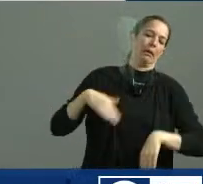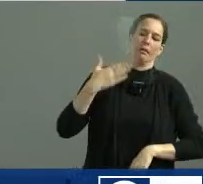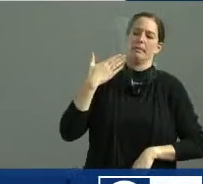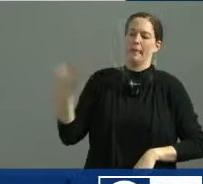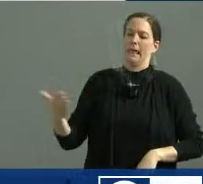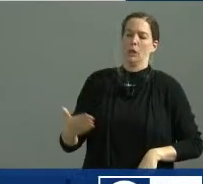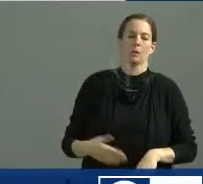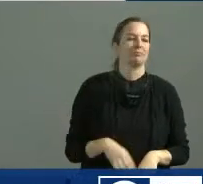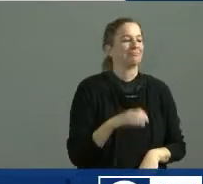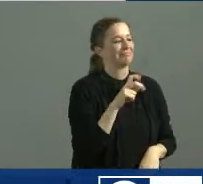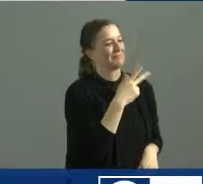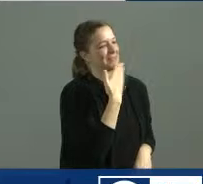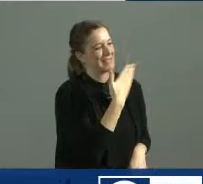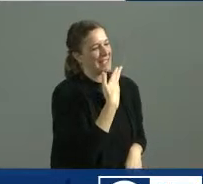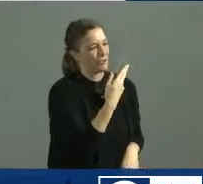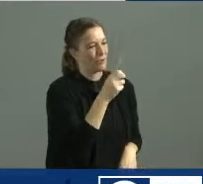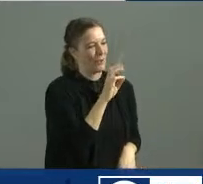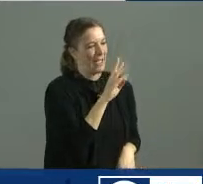Dennis.